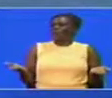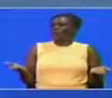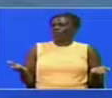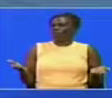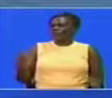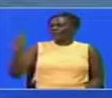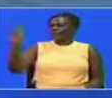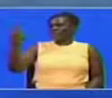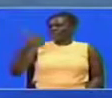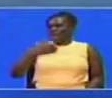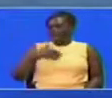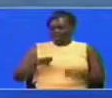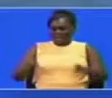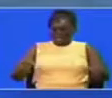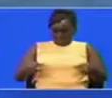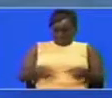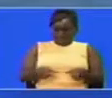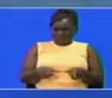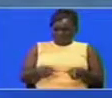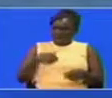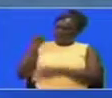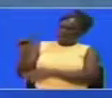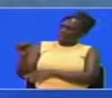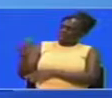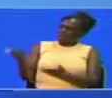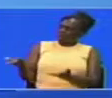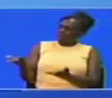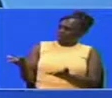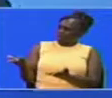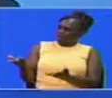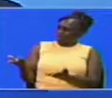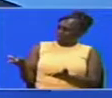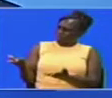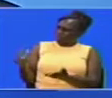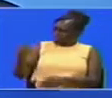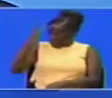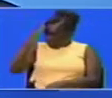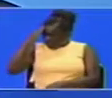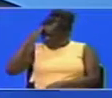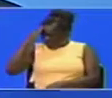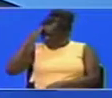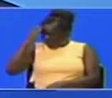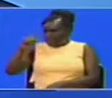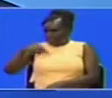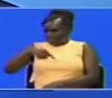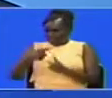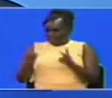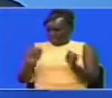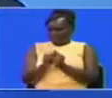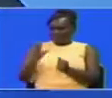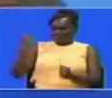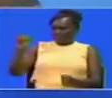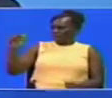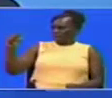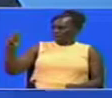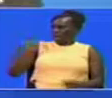Kenya today has title deeds? Mm-hmm. I want to ask you. Mm-hmm. It doesn't. You know, I will start with Marakwet. Please.